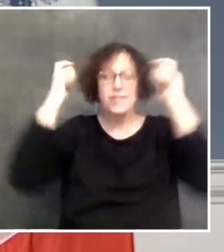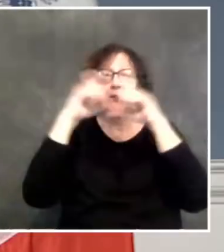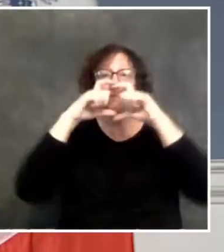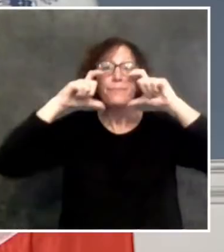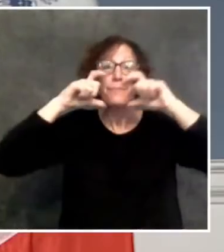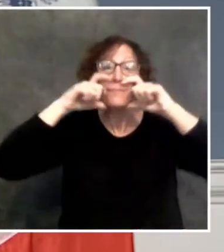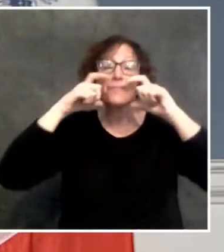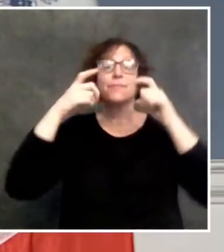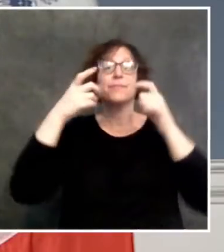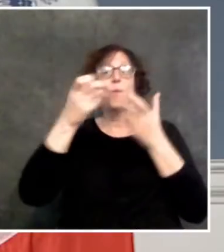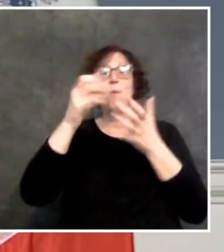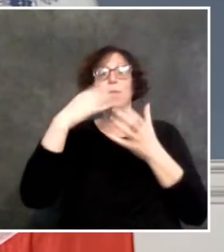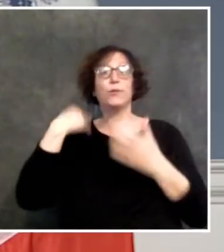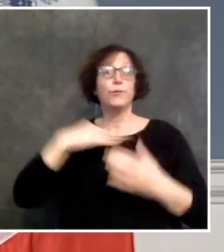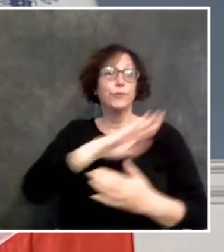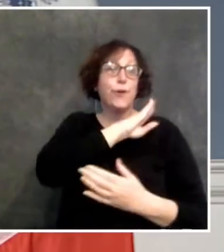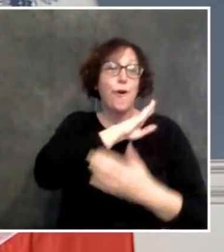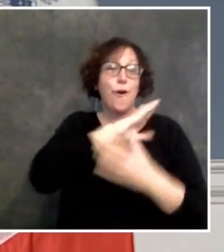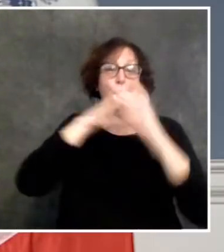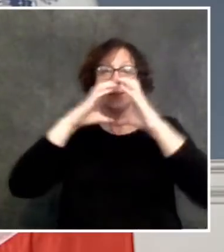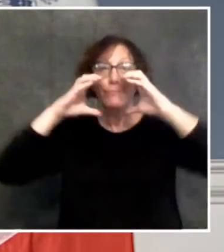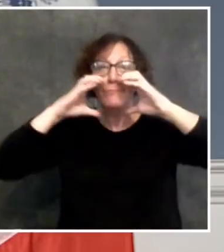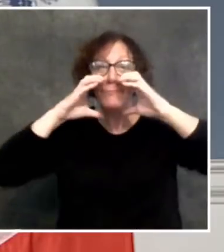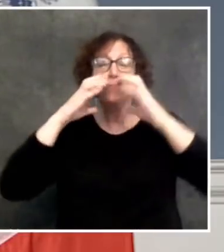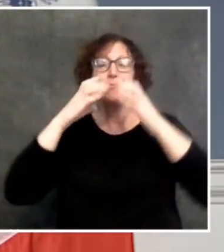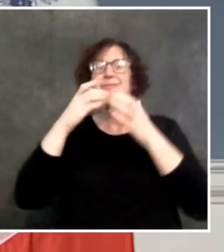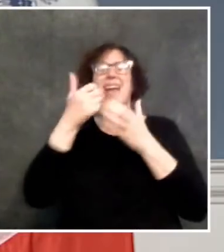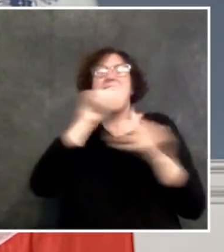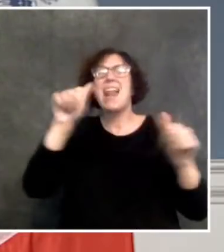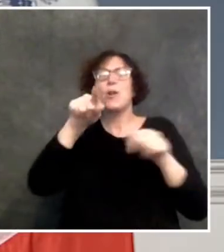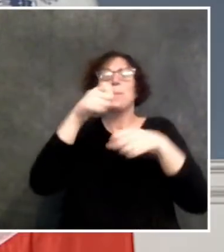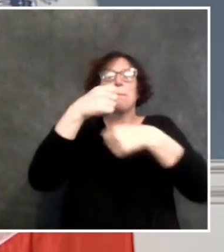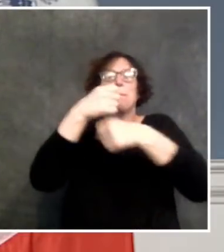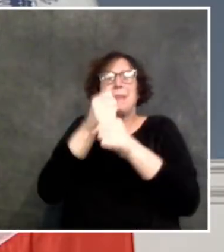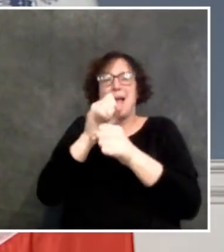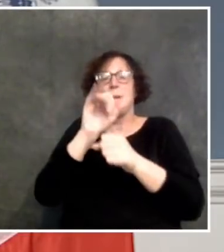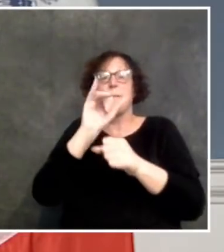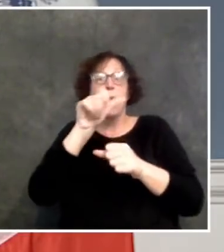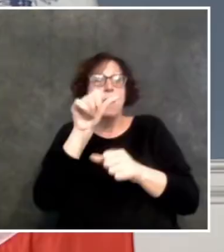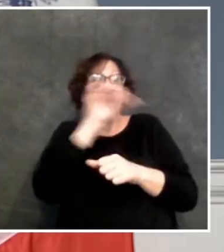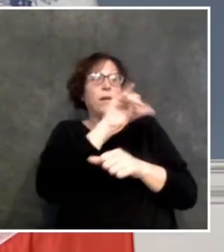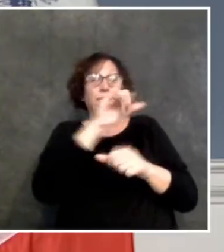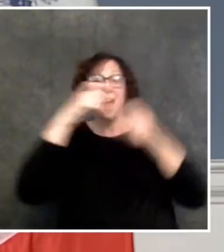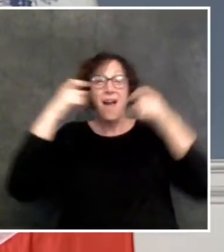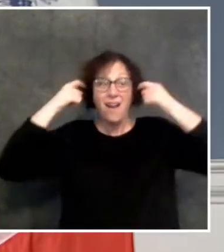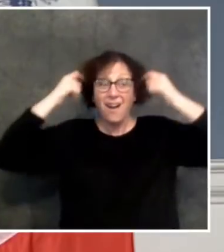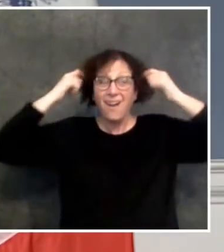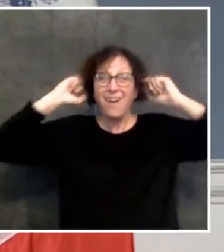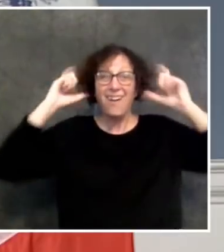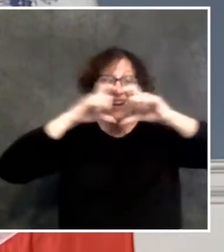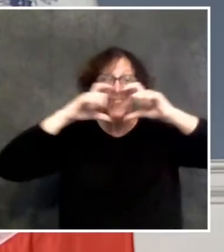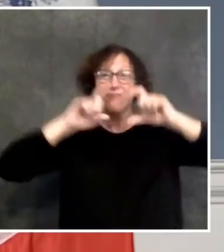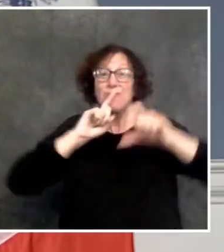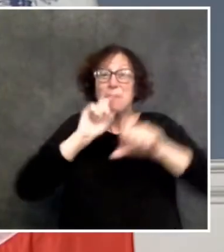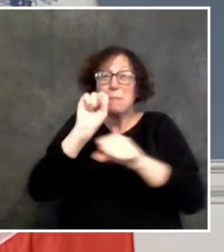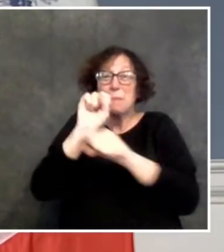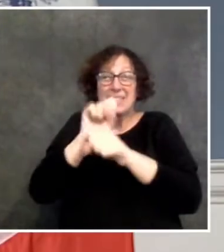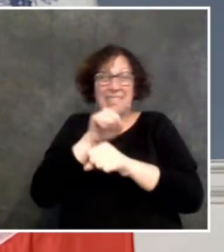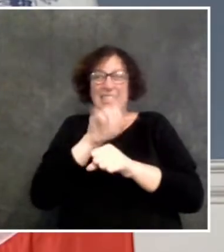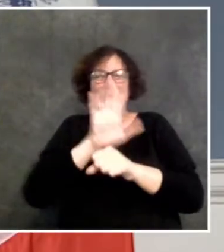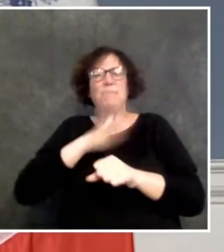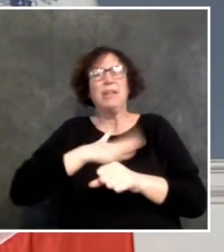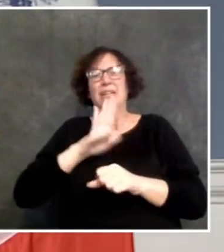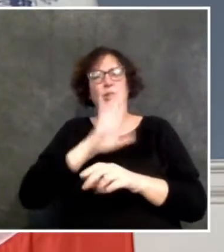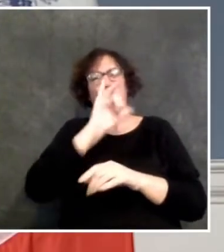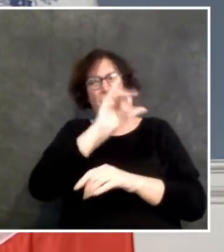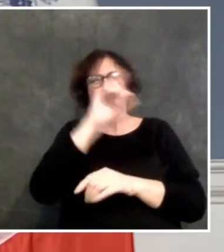to distinguish, things you can create yourself. Like I said, scarves, bandanas. I think Dr. Barbeau will